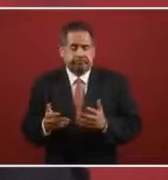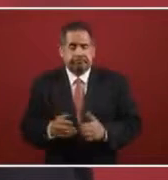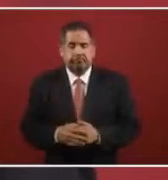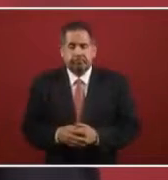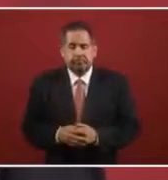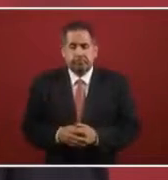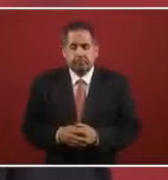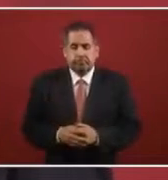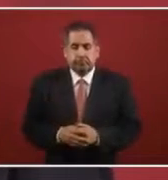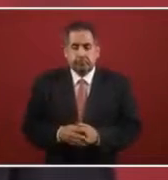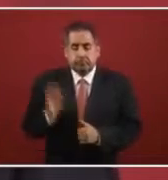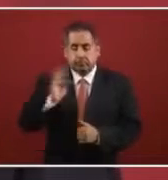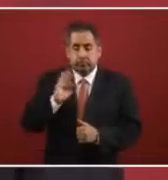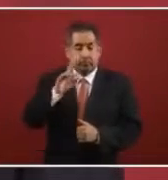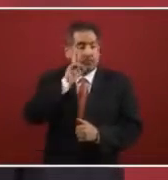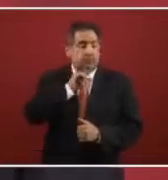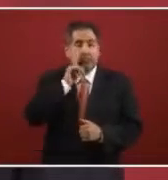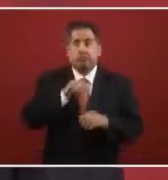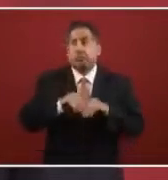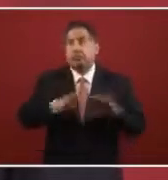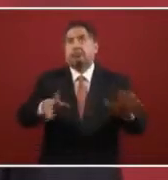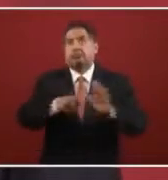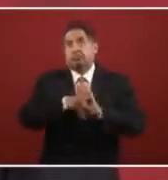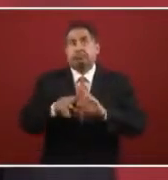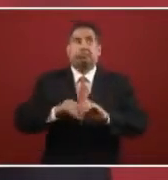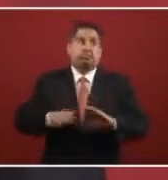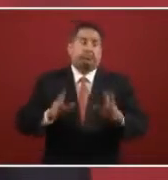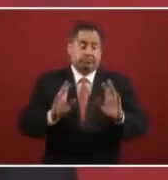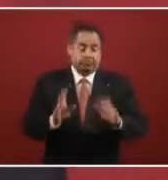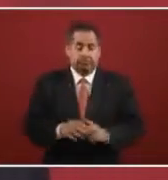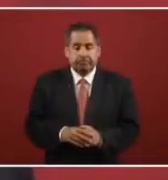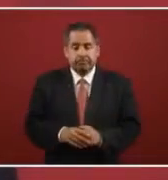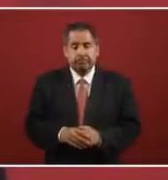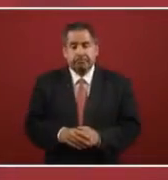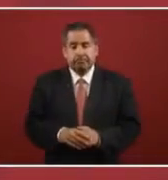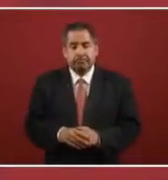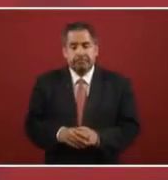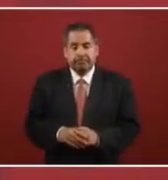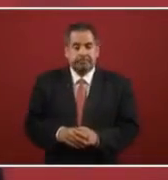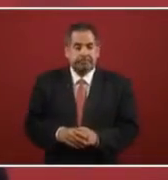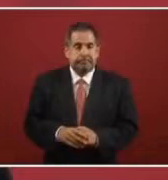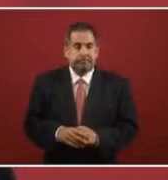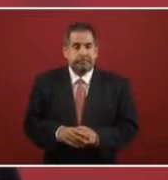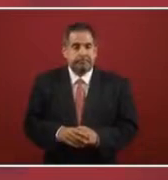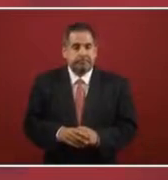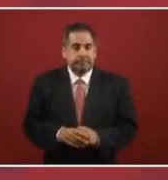Puede ser que eso sea nota mañana. This might be a note for tomorrow.